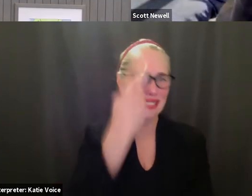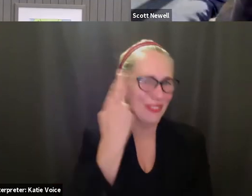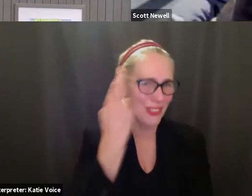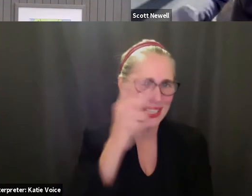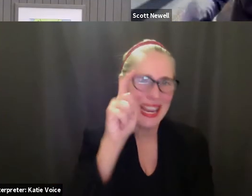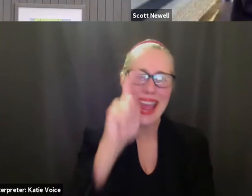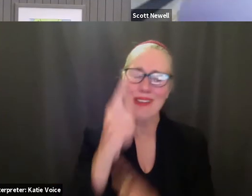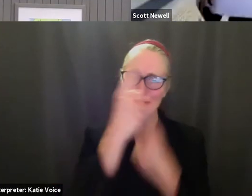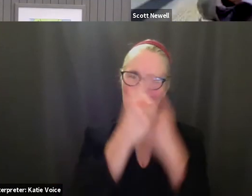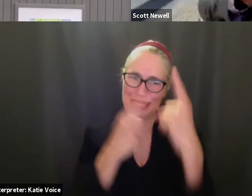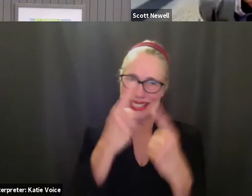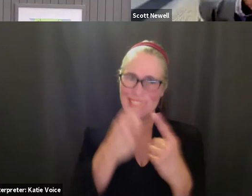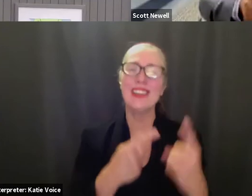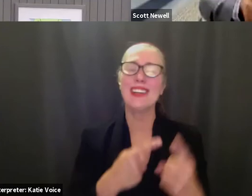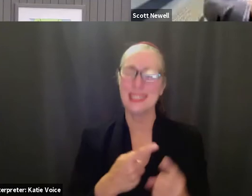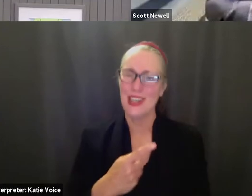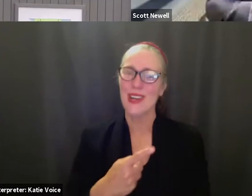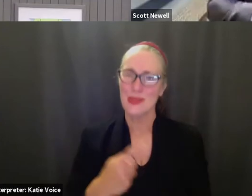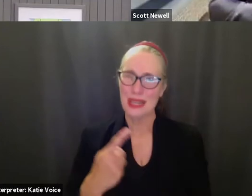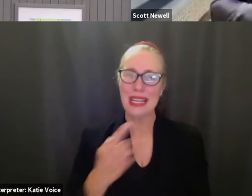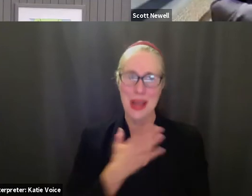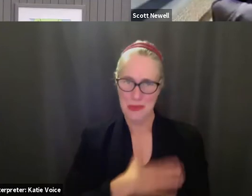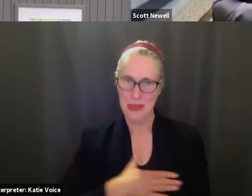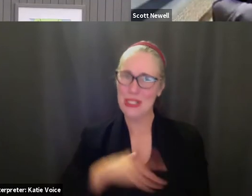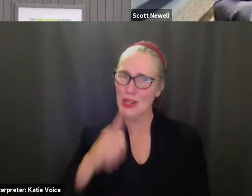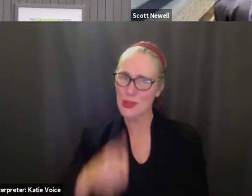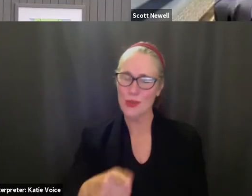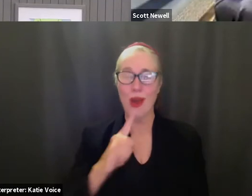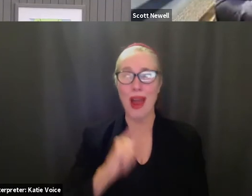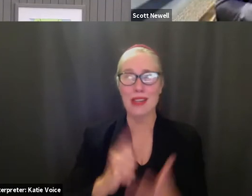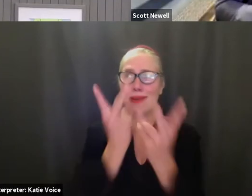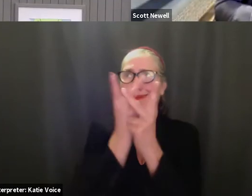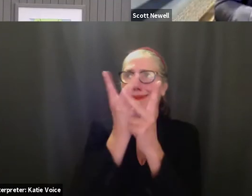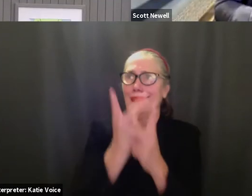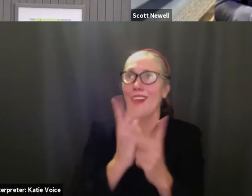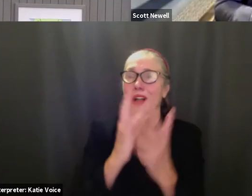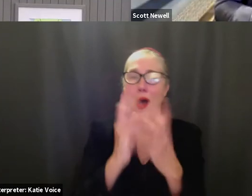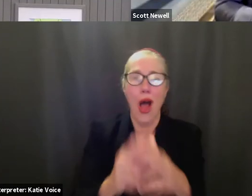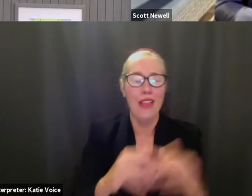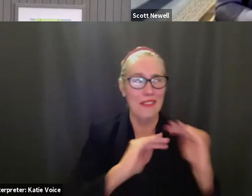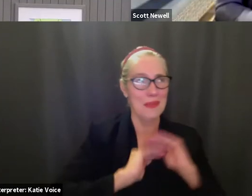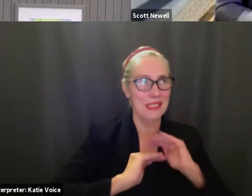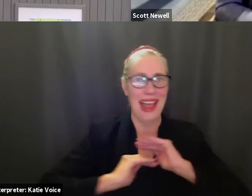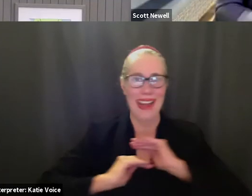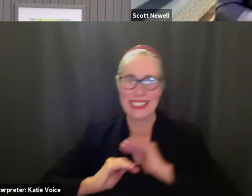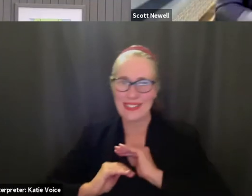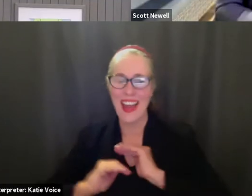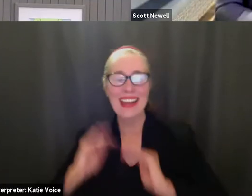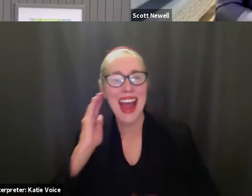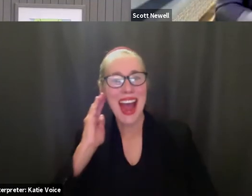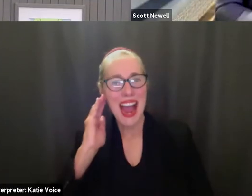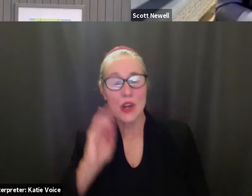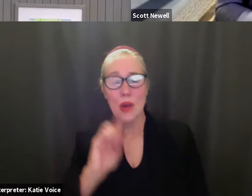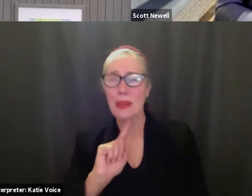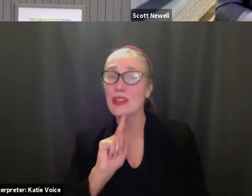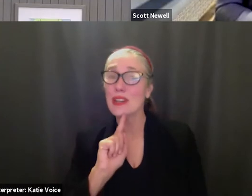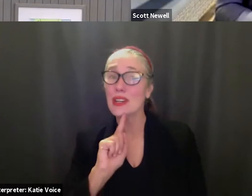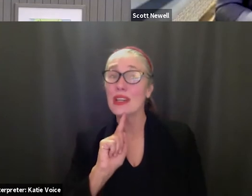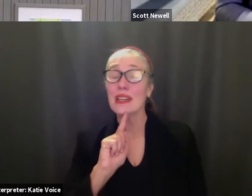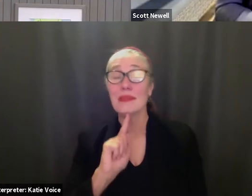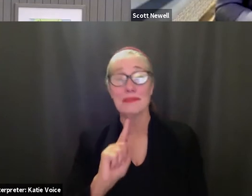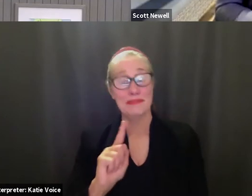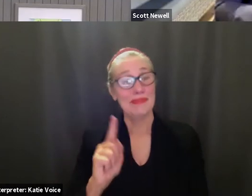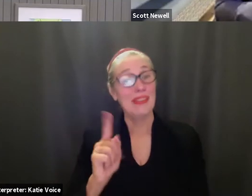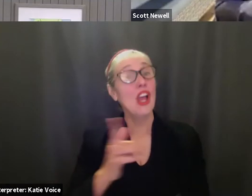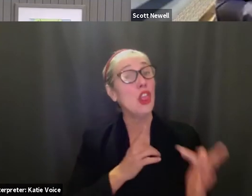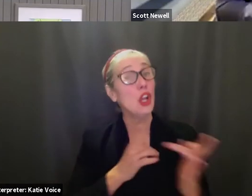i appreciate you trying to meet all of them i think that though it could be pretty realistically said that the